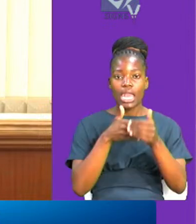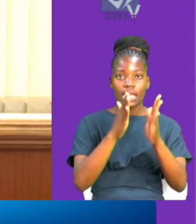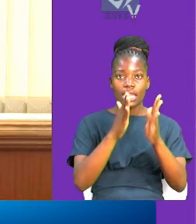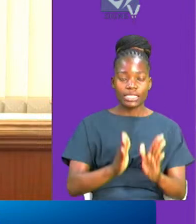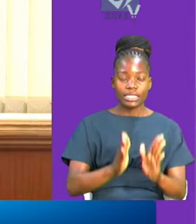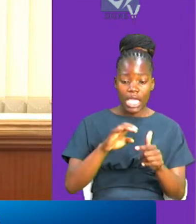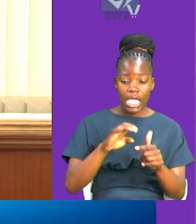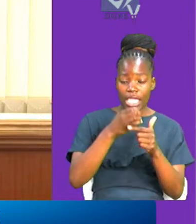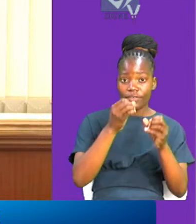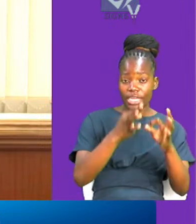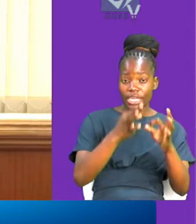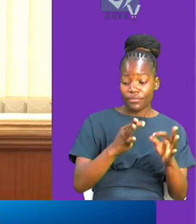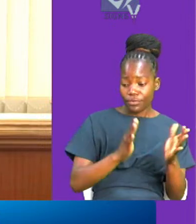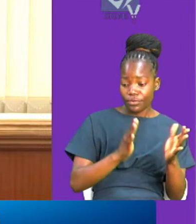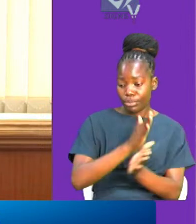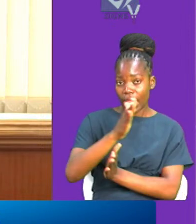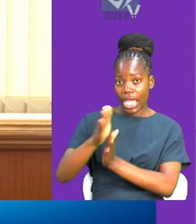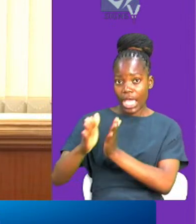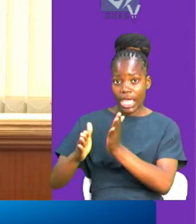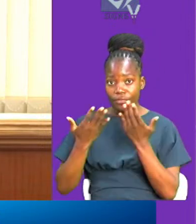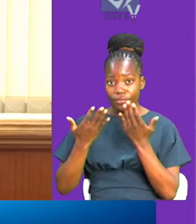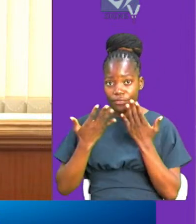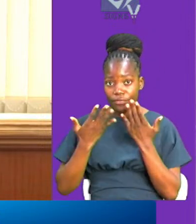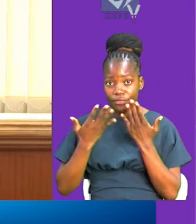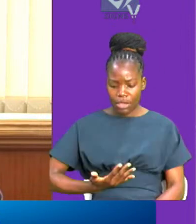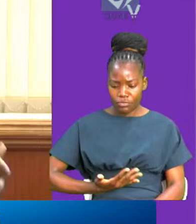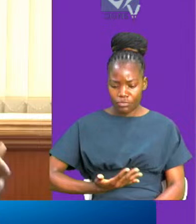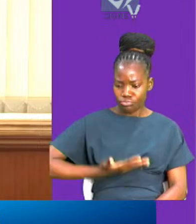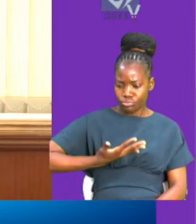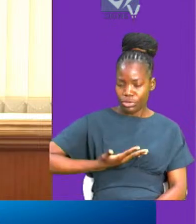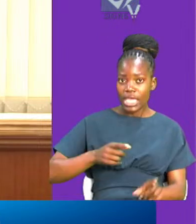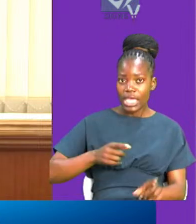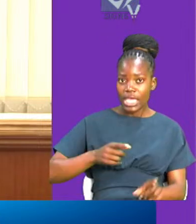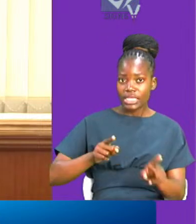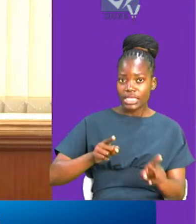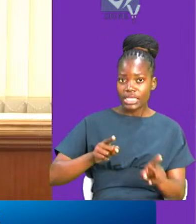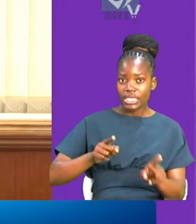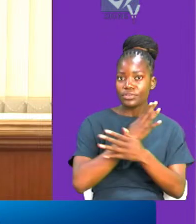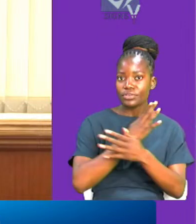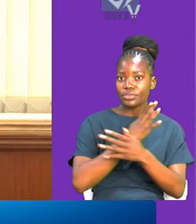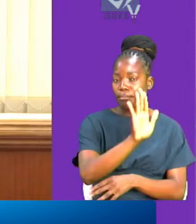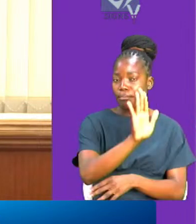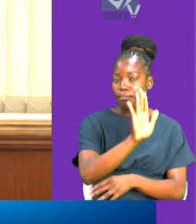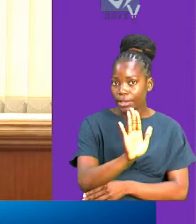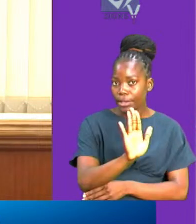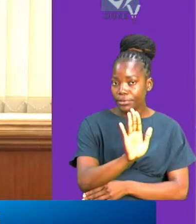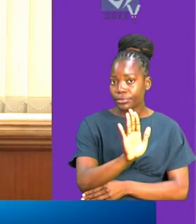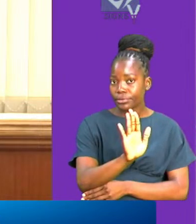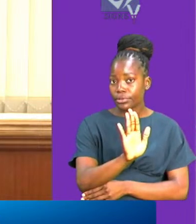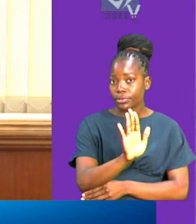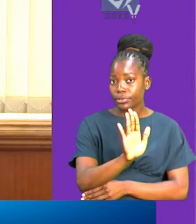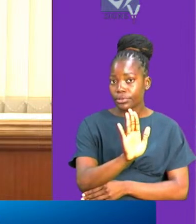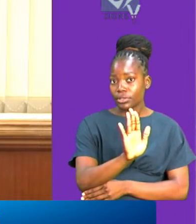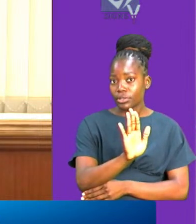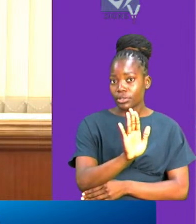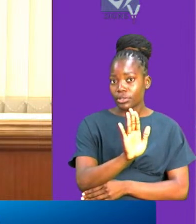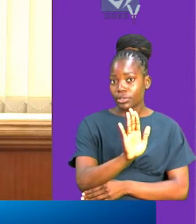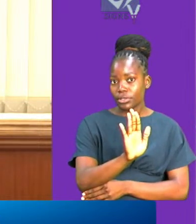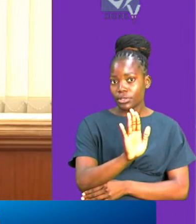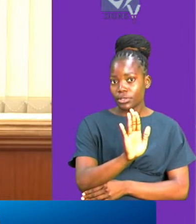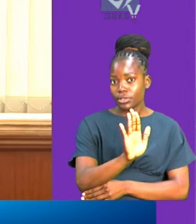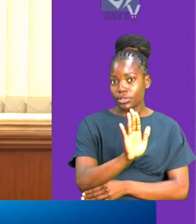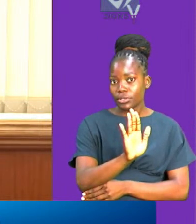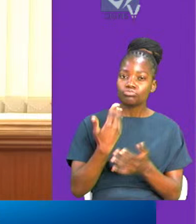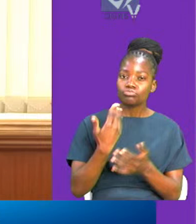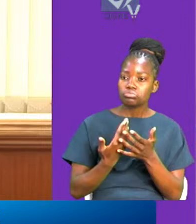even if they have planned, they have agitated, they have used their friends to kind of pitch for leadership.